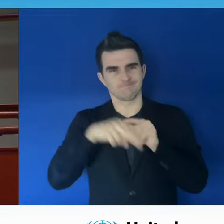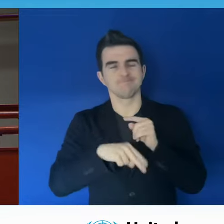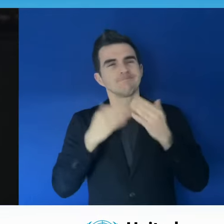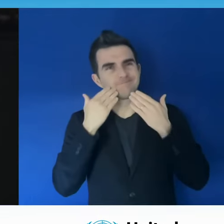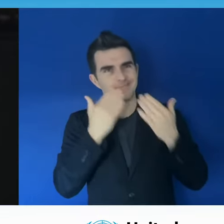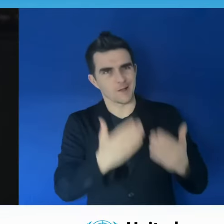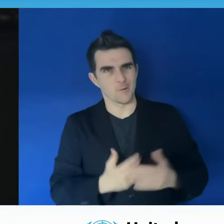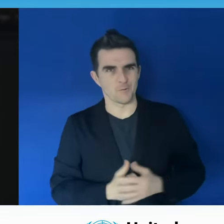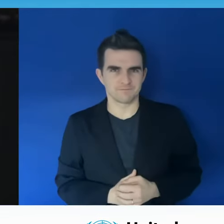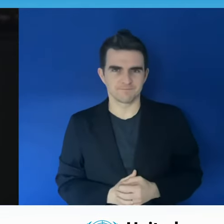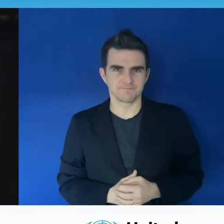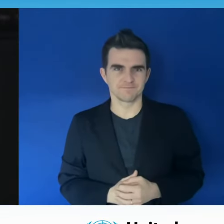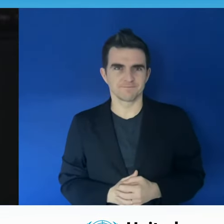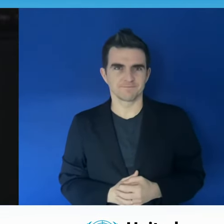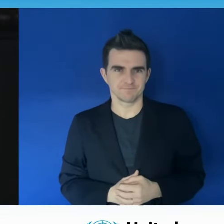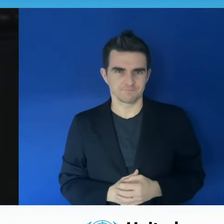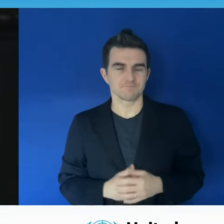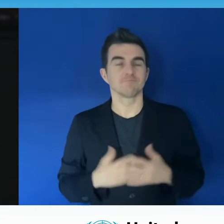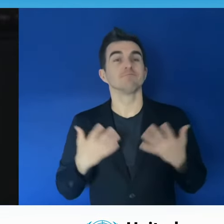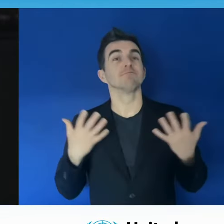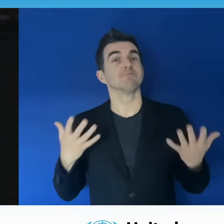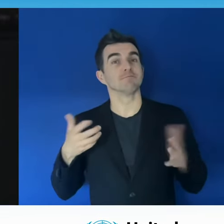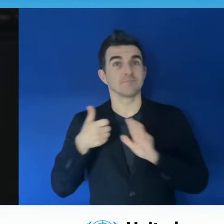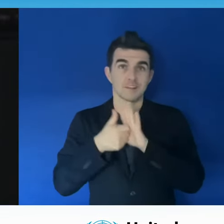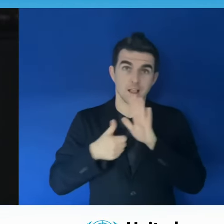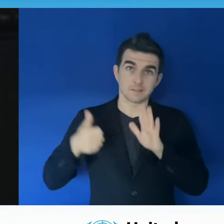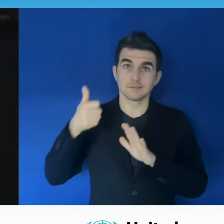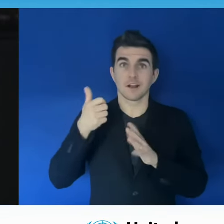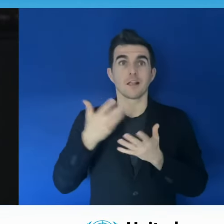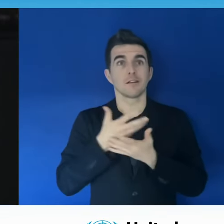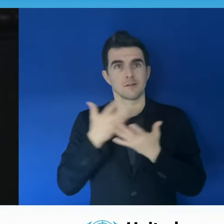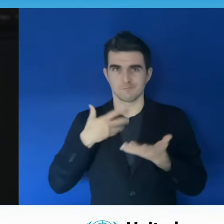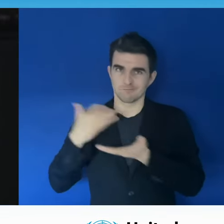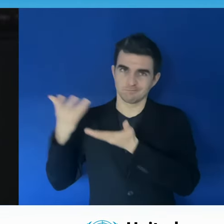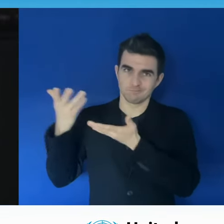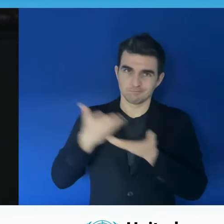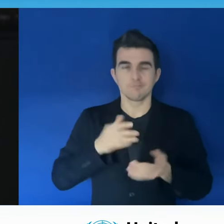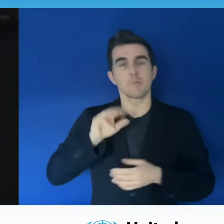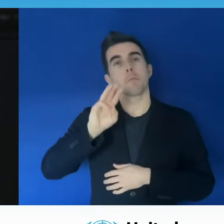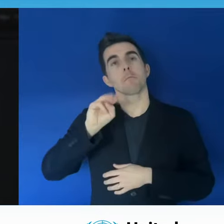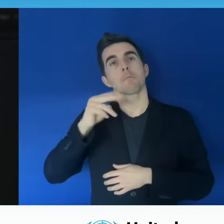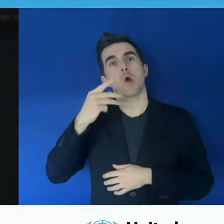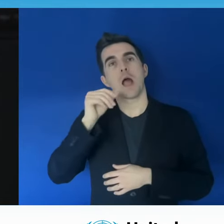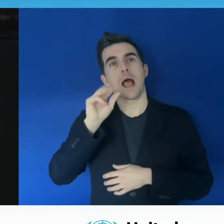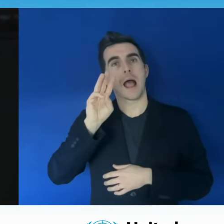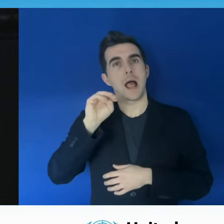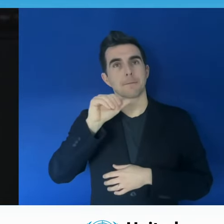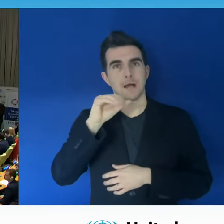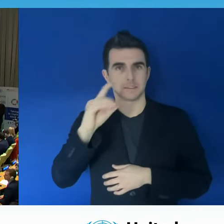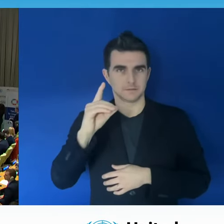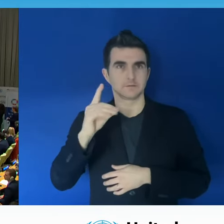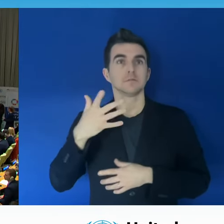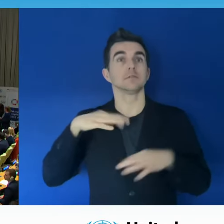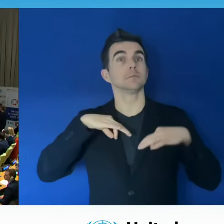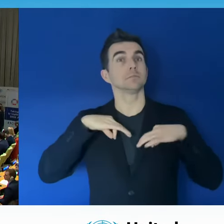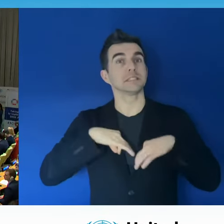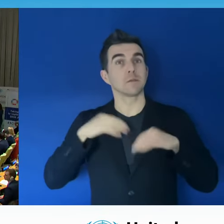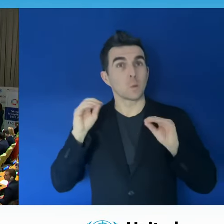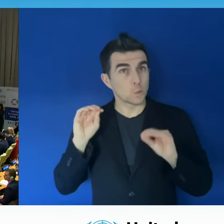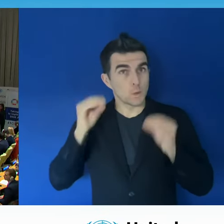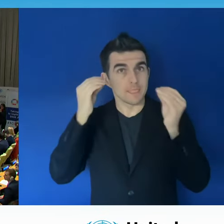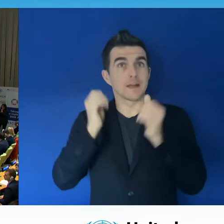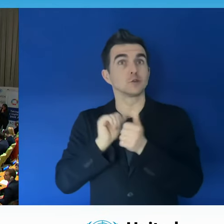Excellency Ahmed Mohamed Hissen, Minister of Youth and Sport from Iraq.